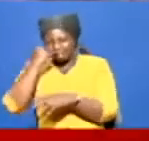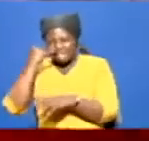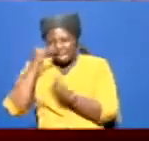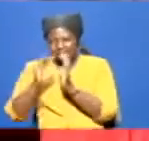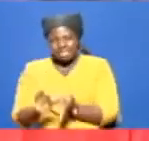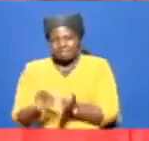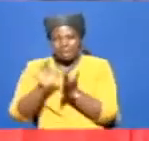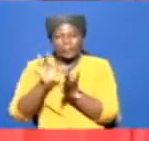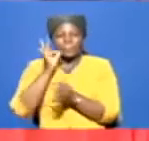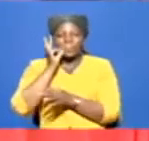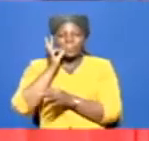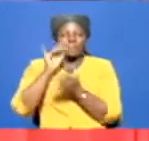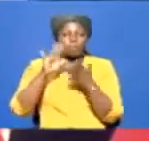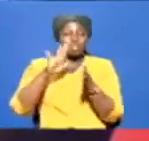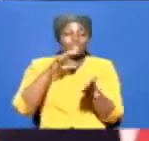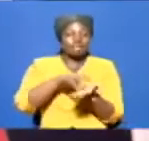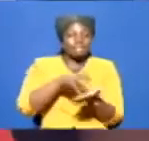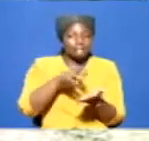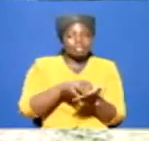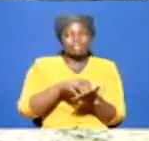criminals hide the bang in spare tires.